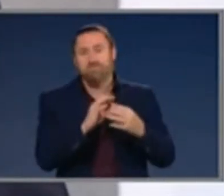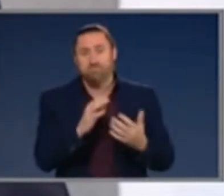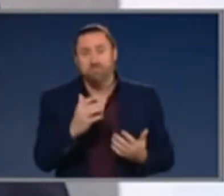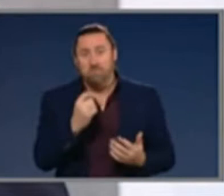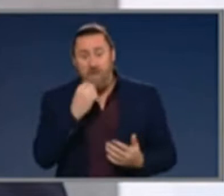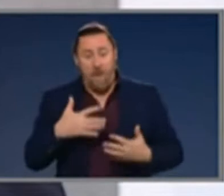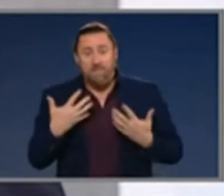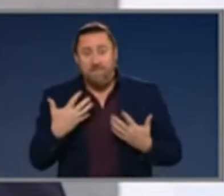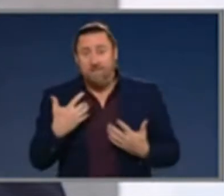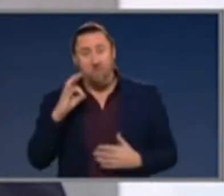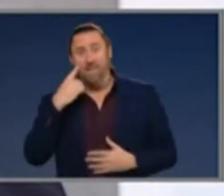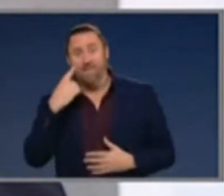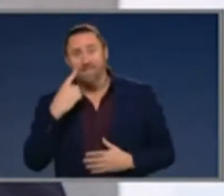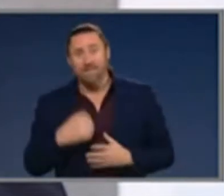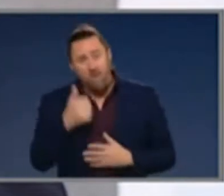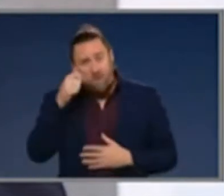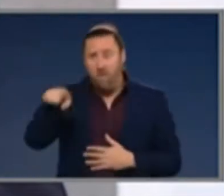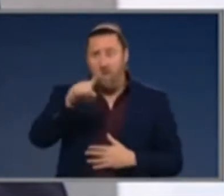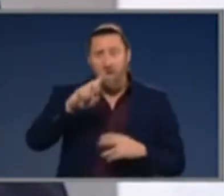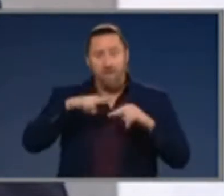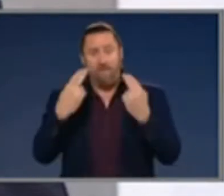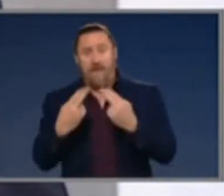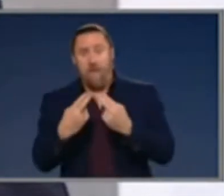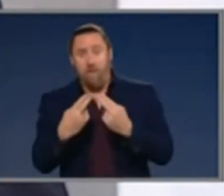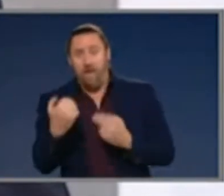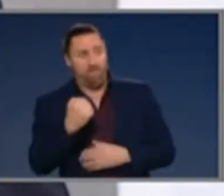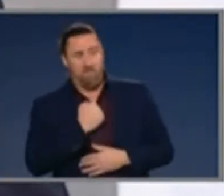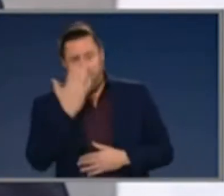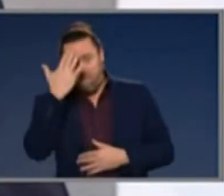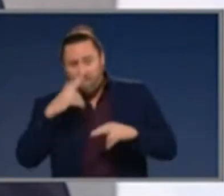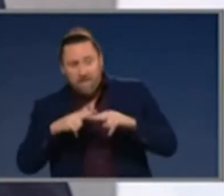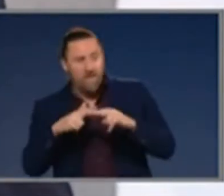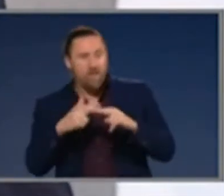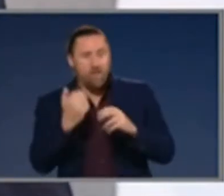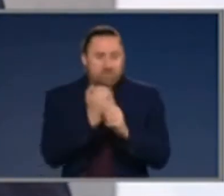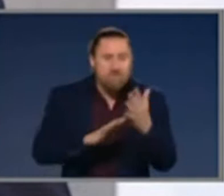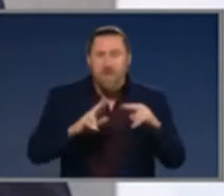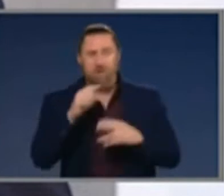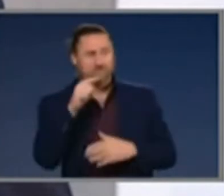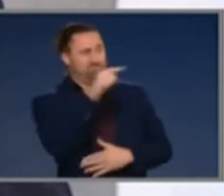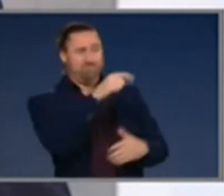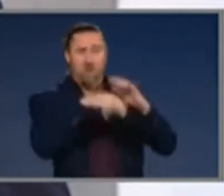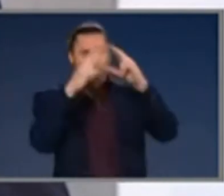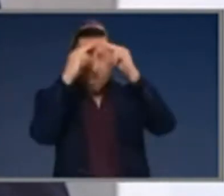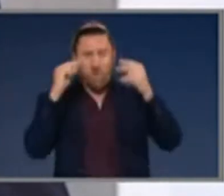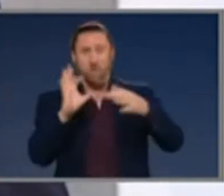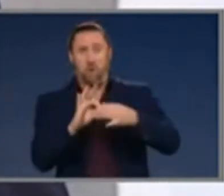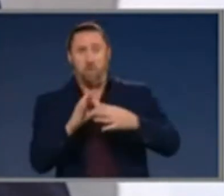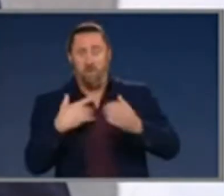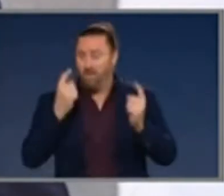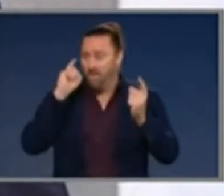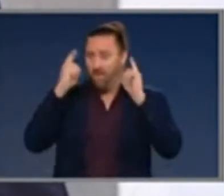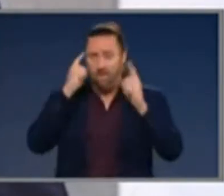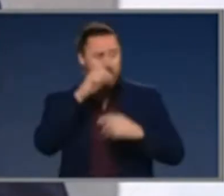very distressing, first and foremost, to the families of those who have loved ones in aged care facilities. The most vulnerable in our